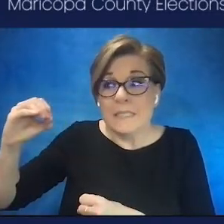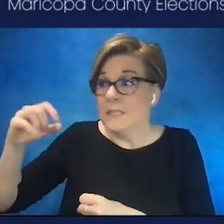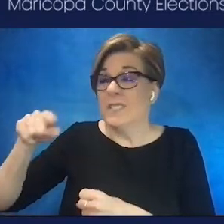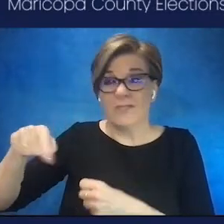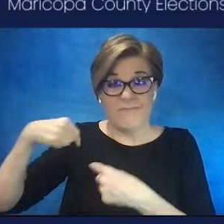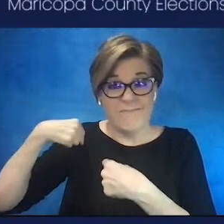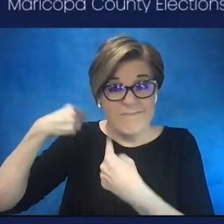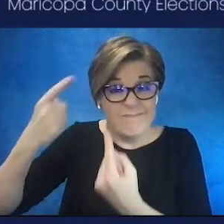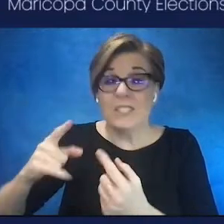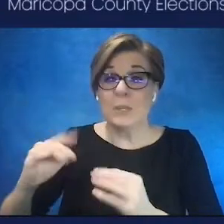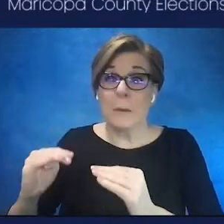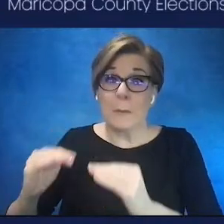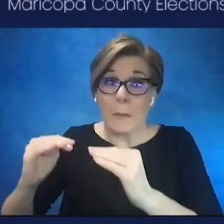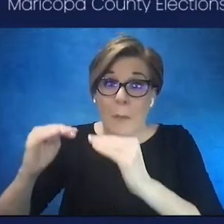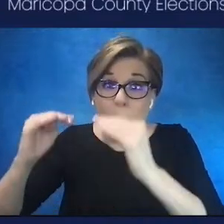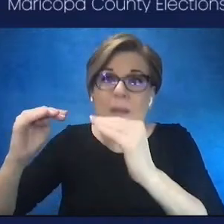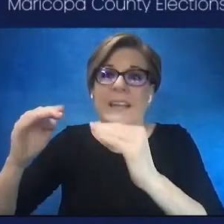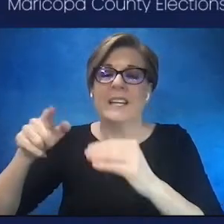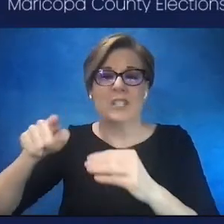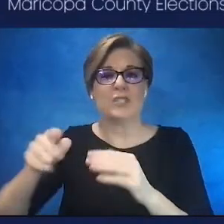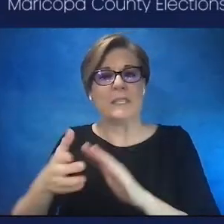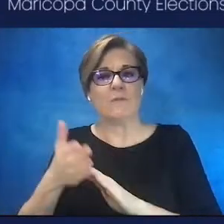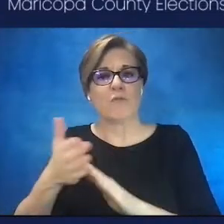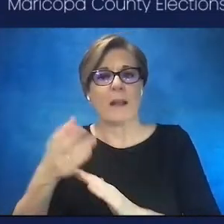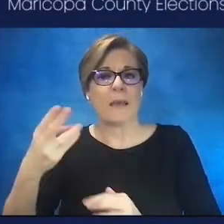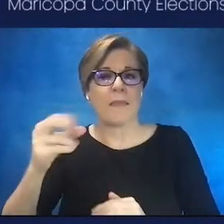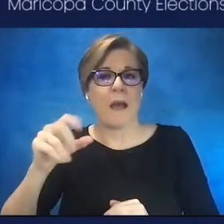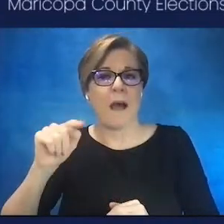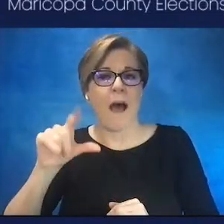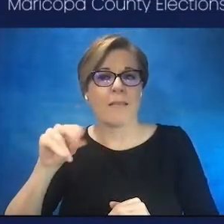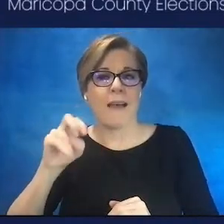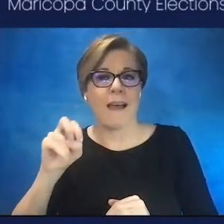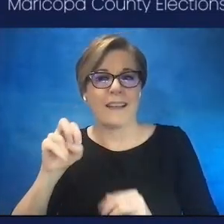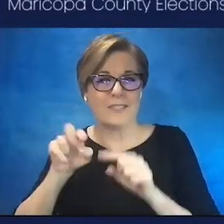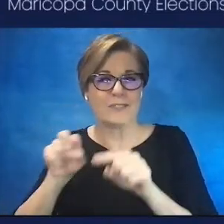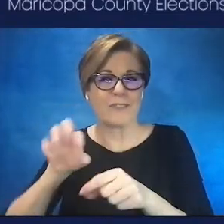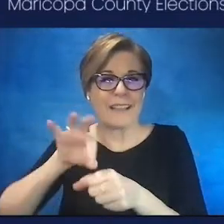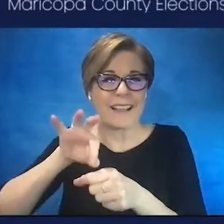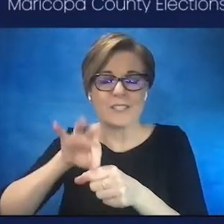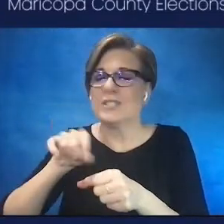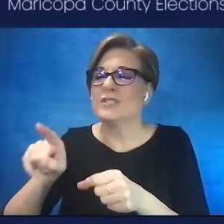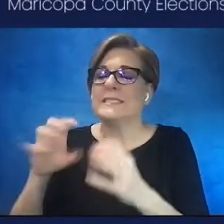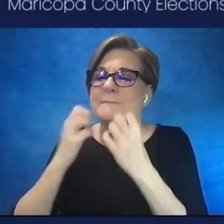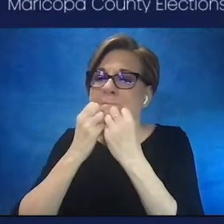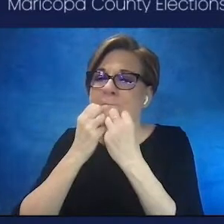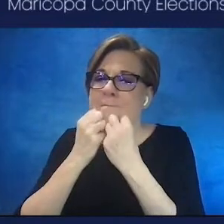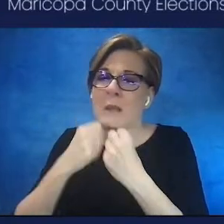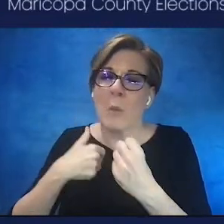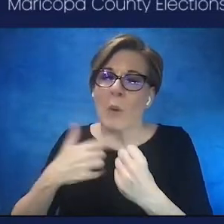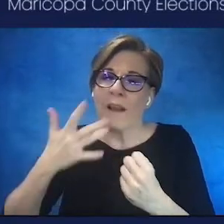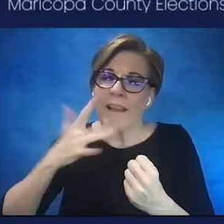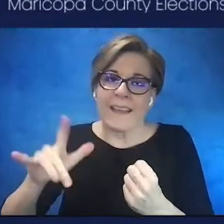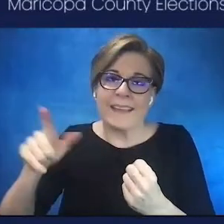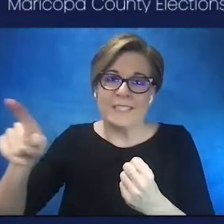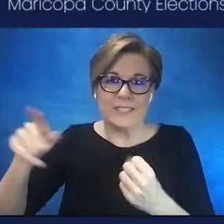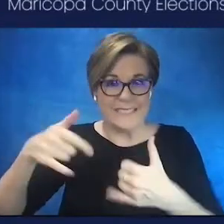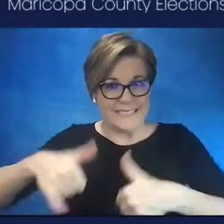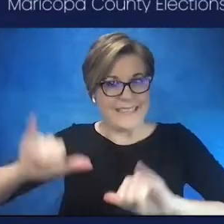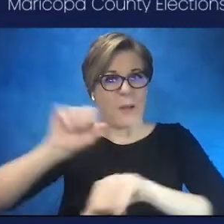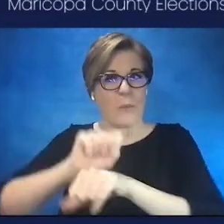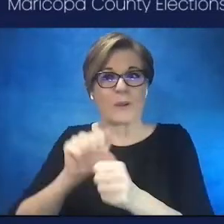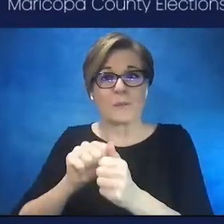hotline in our command center during elections. She is invaluable to us. She's a great resource, and we are very lucky to have